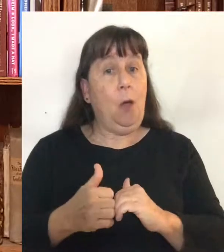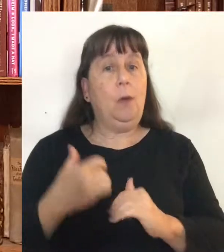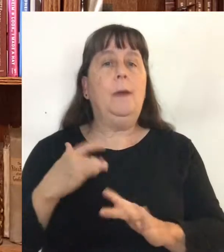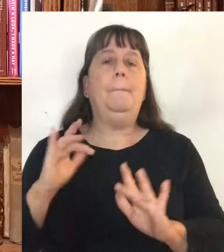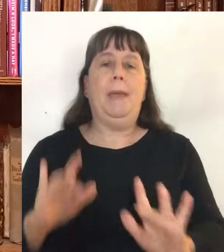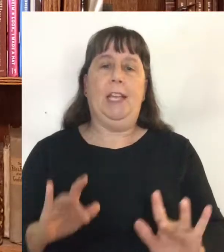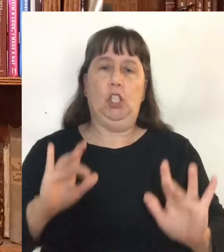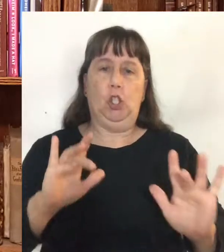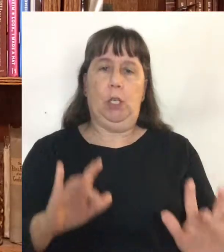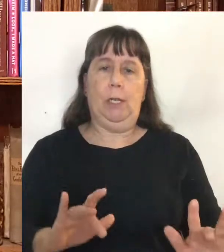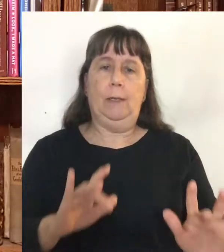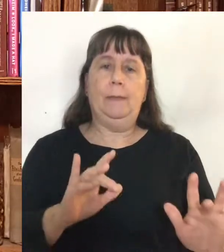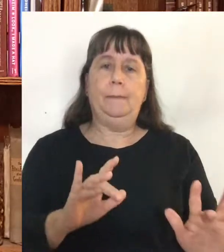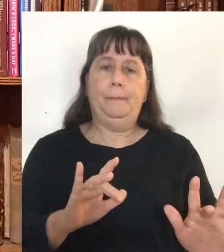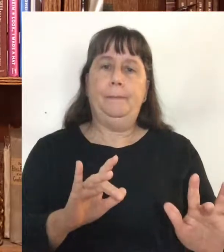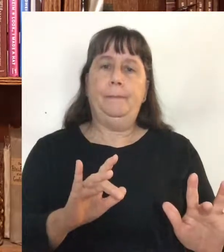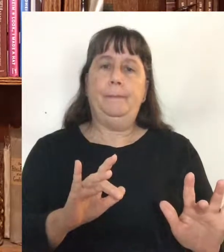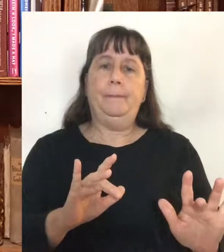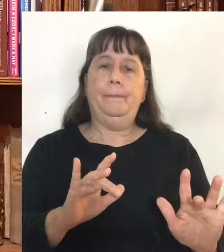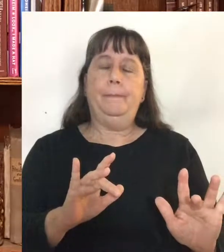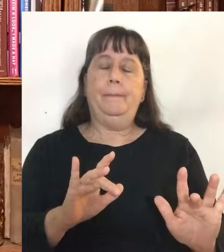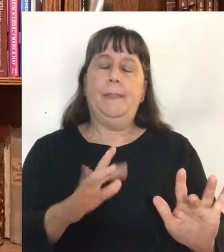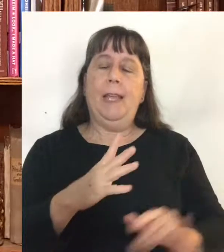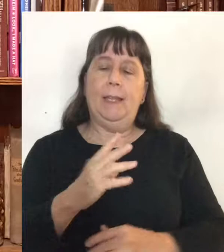the key is compassion.